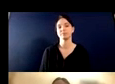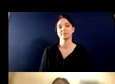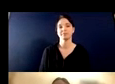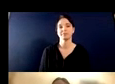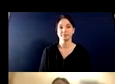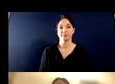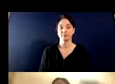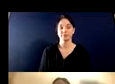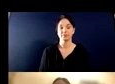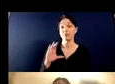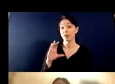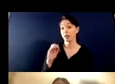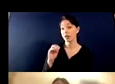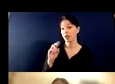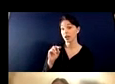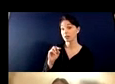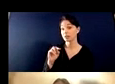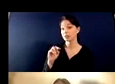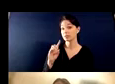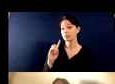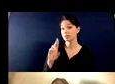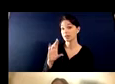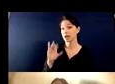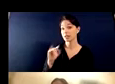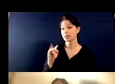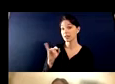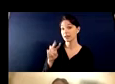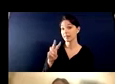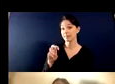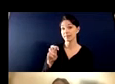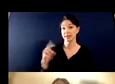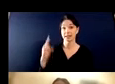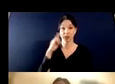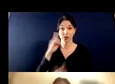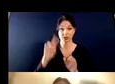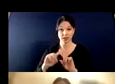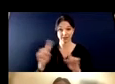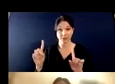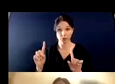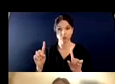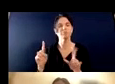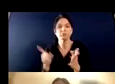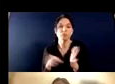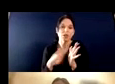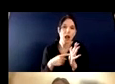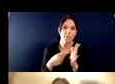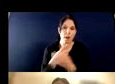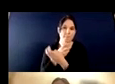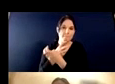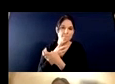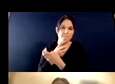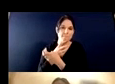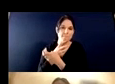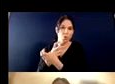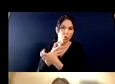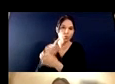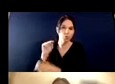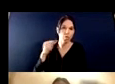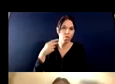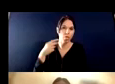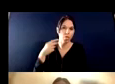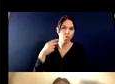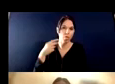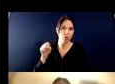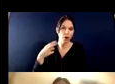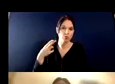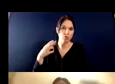A conductive hearing difference, okay? So sometimes bone conduction thresholds are